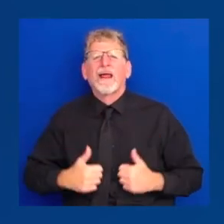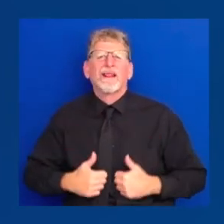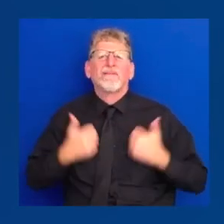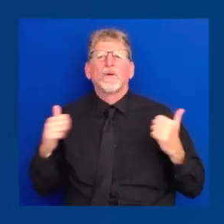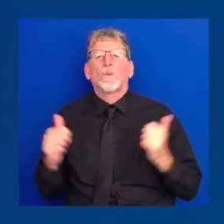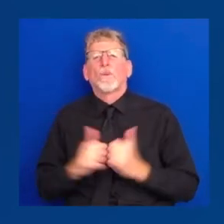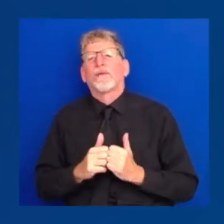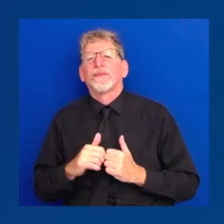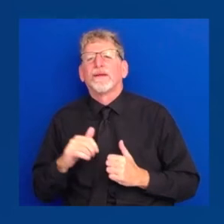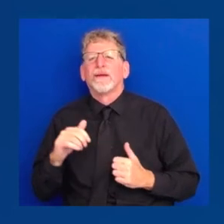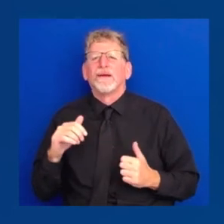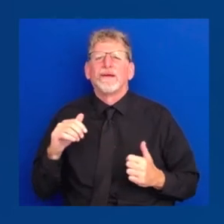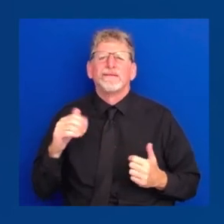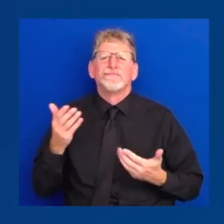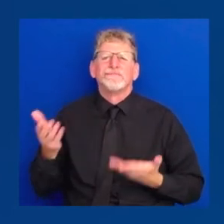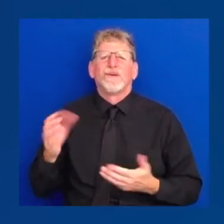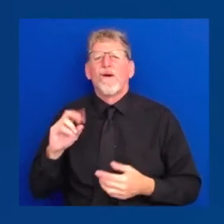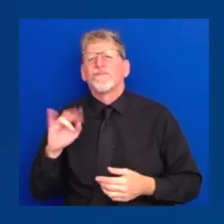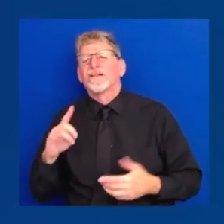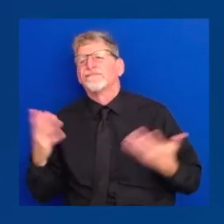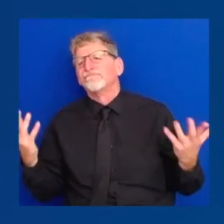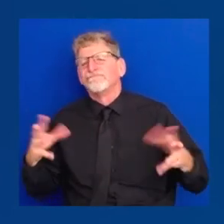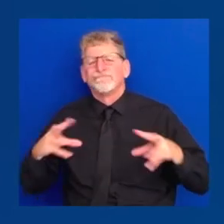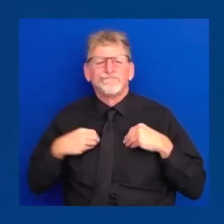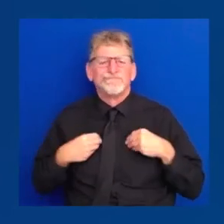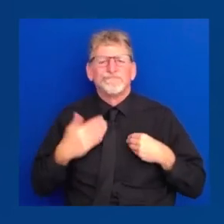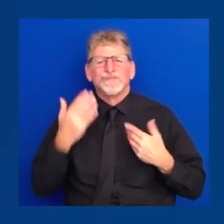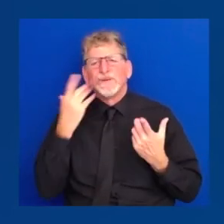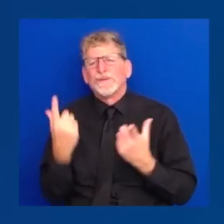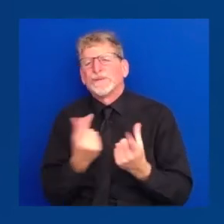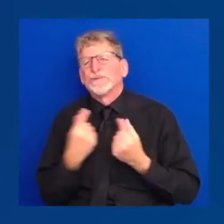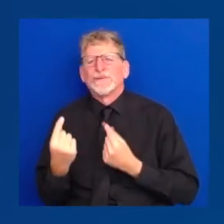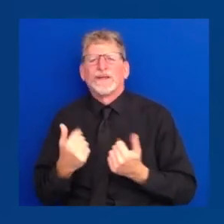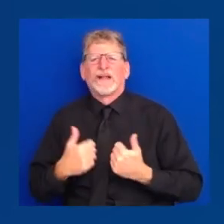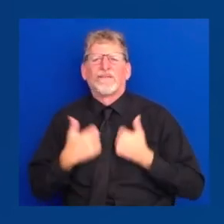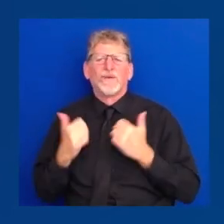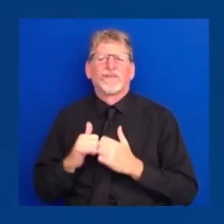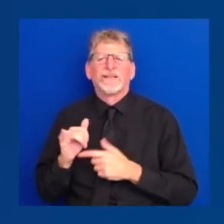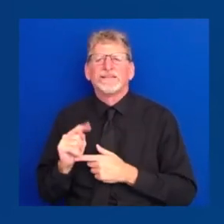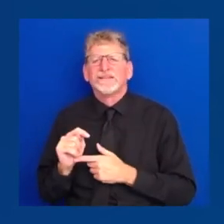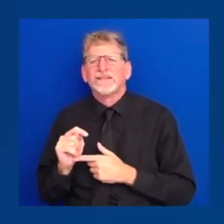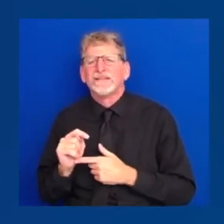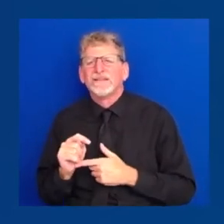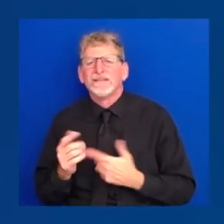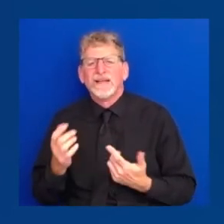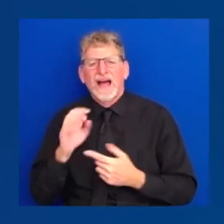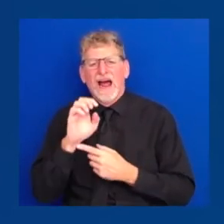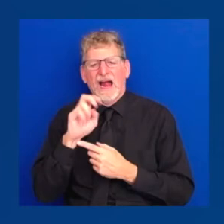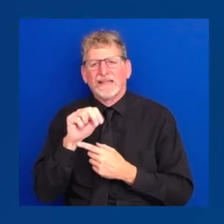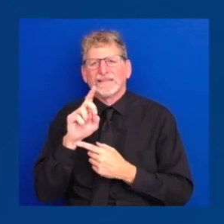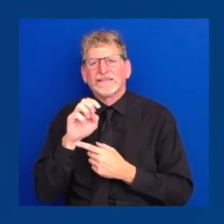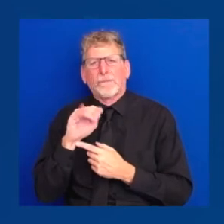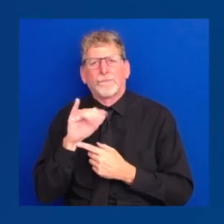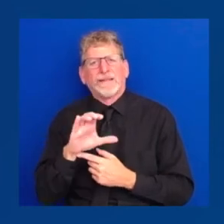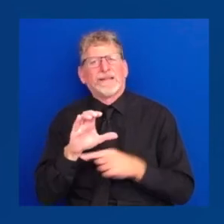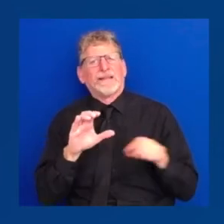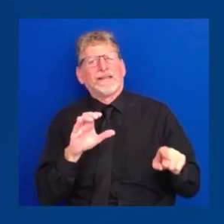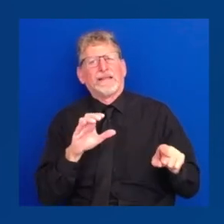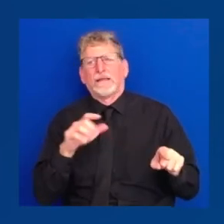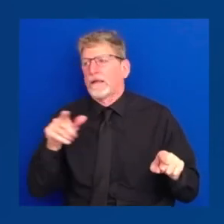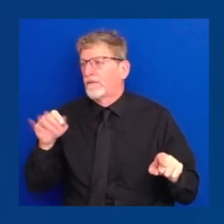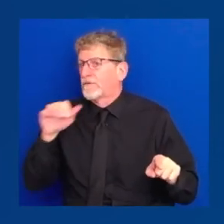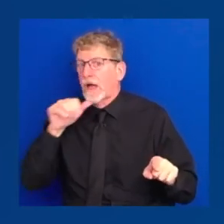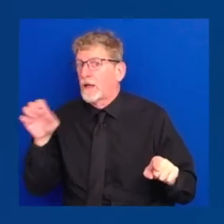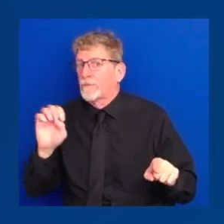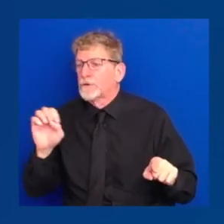If that is not an emergency, then in fact, we're out of the emergency situation. But remember, whenever you talk about this,